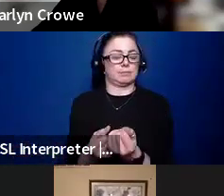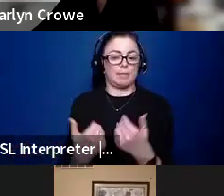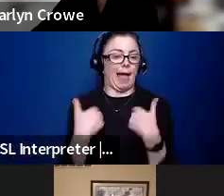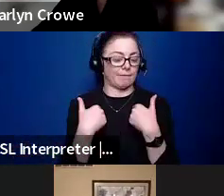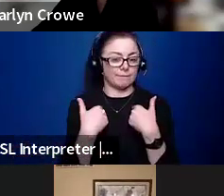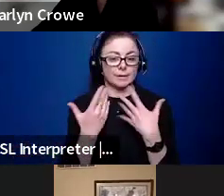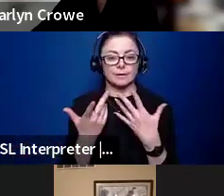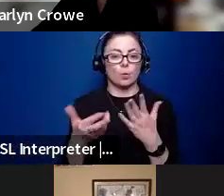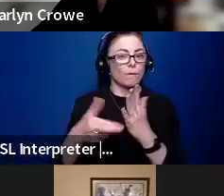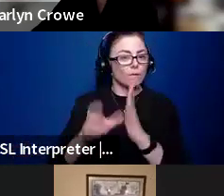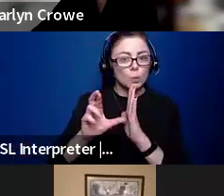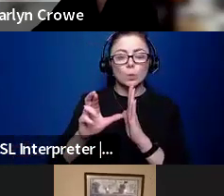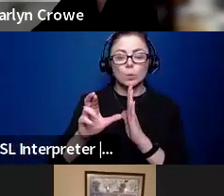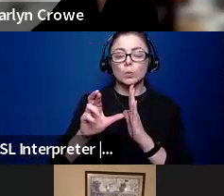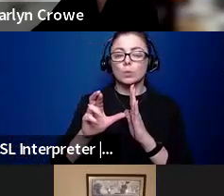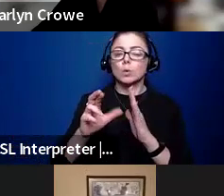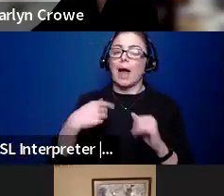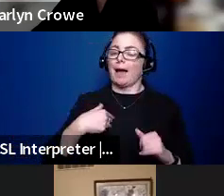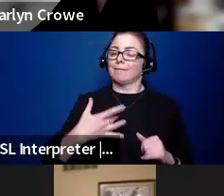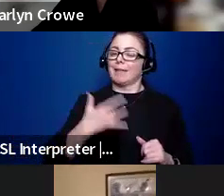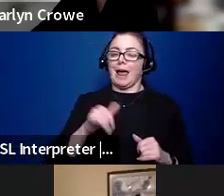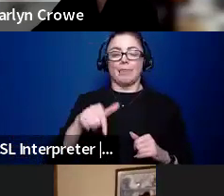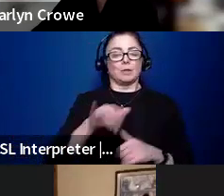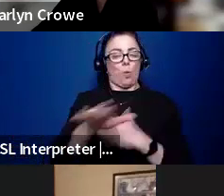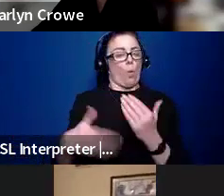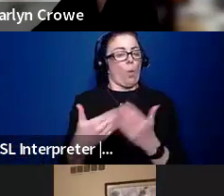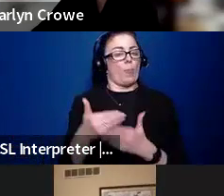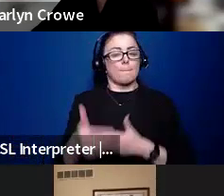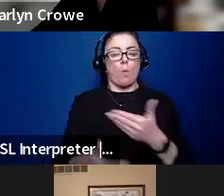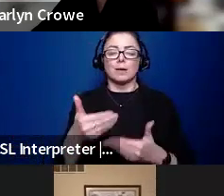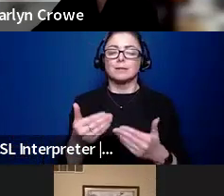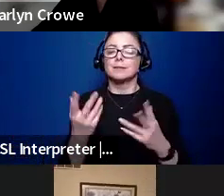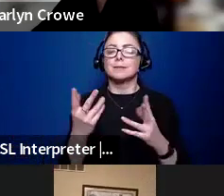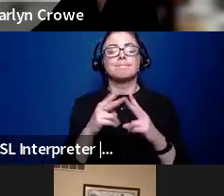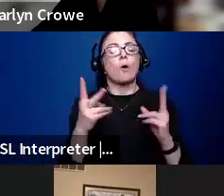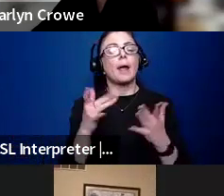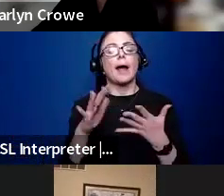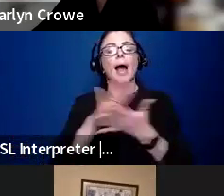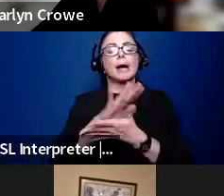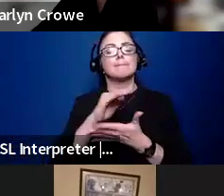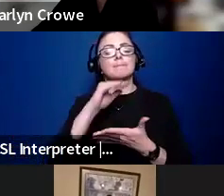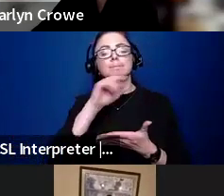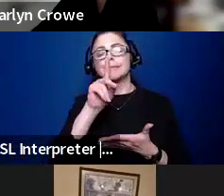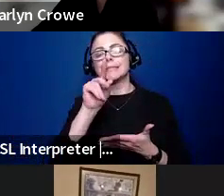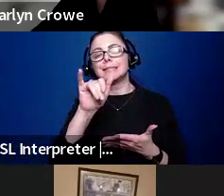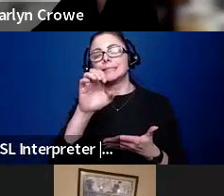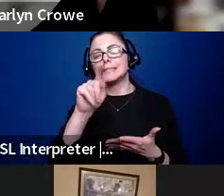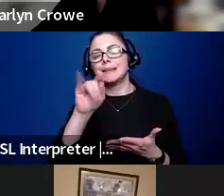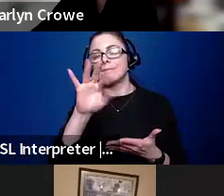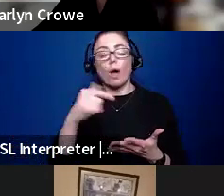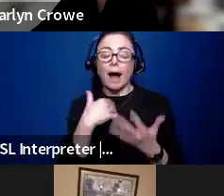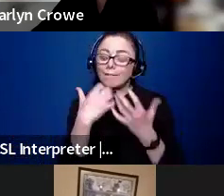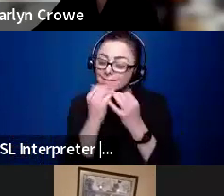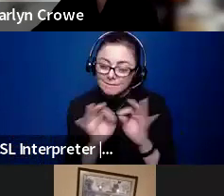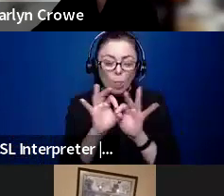this review, but I just feel like this whole process has been so deceitful. I mean, I value our legislative process. I